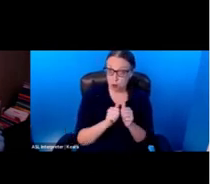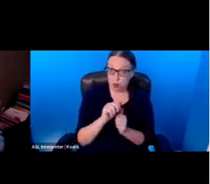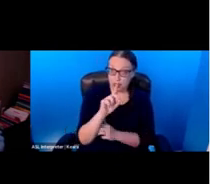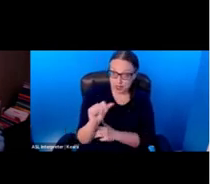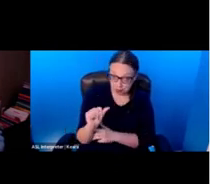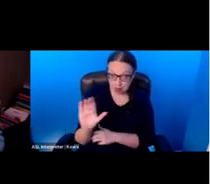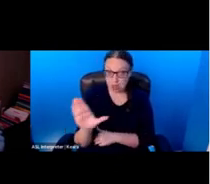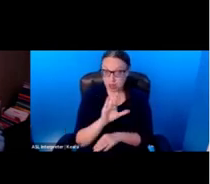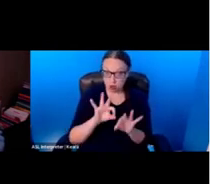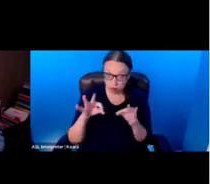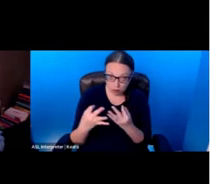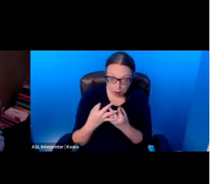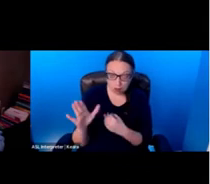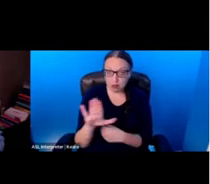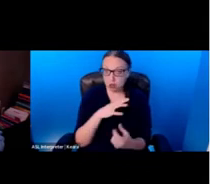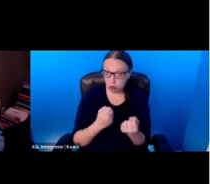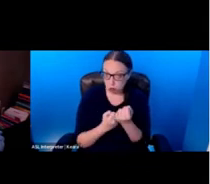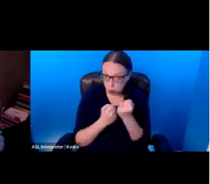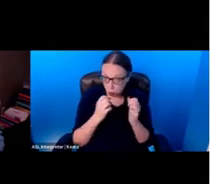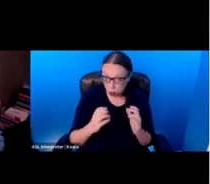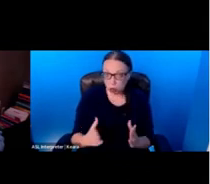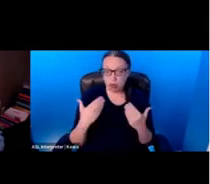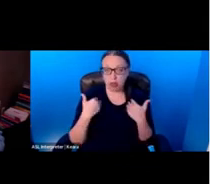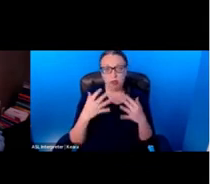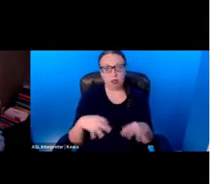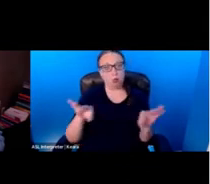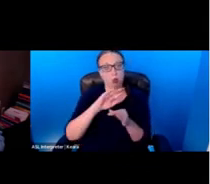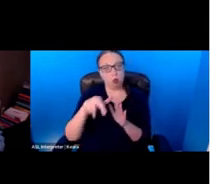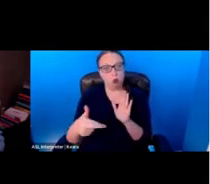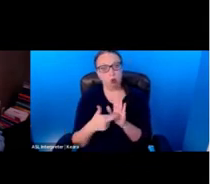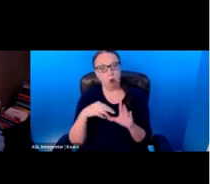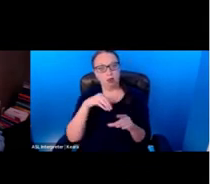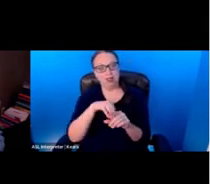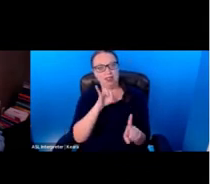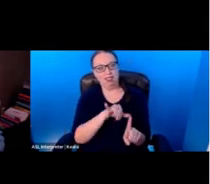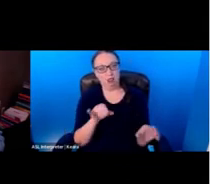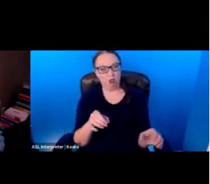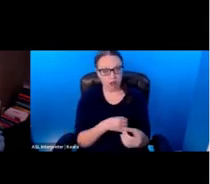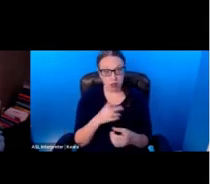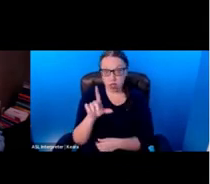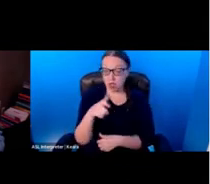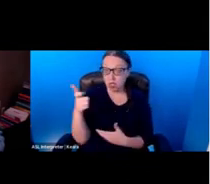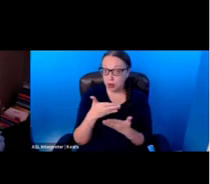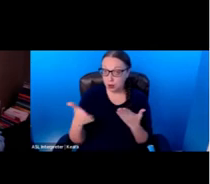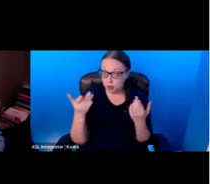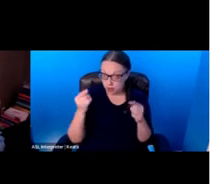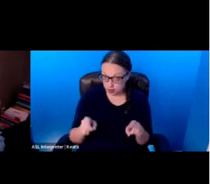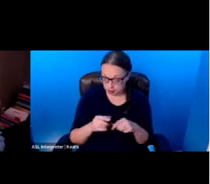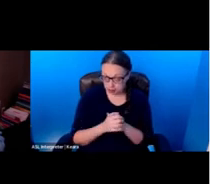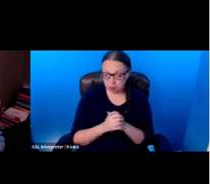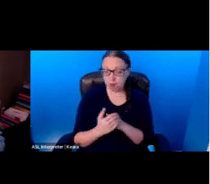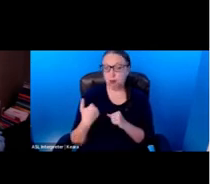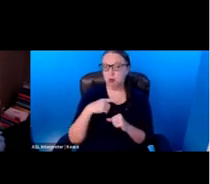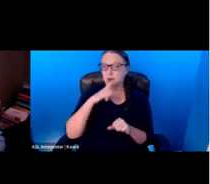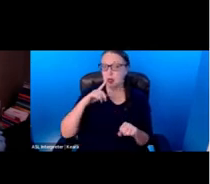in playing some key roles in that office. The other thing that's happened is there's been a commitment